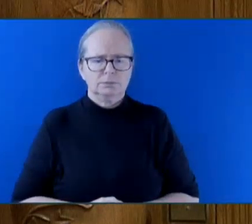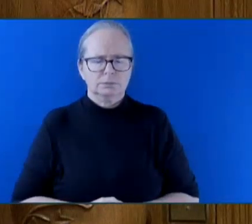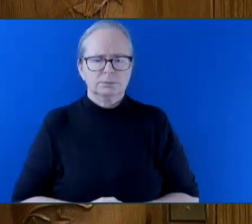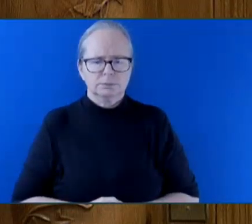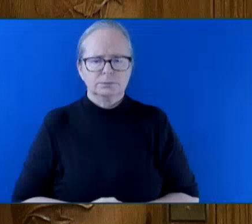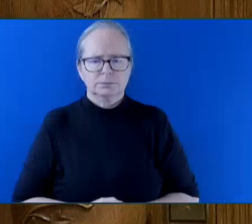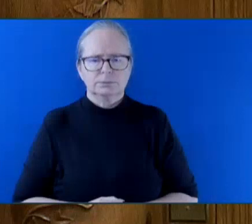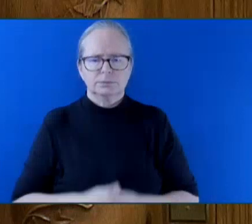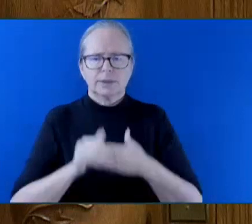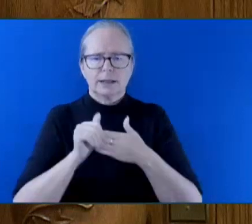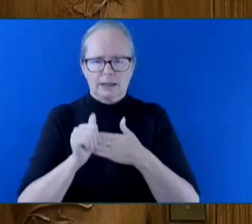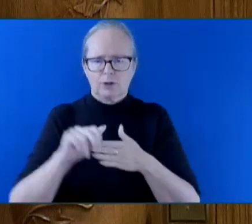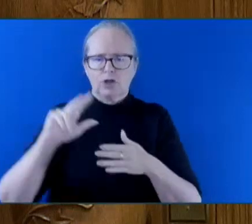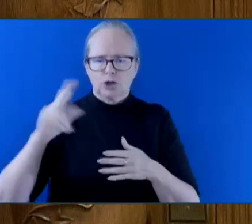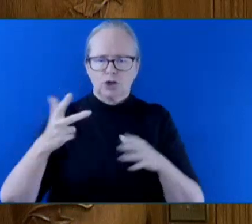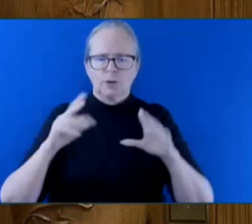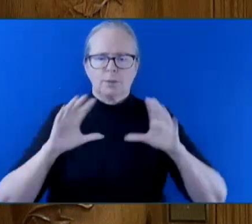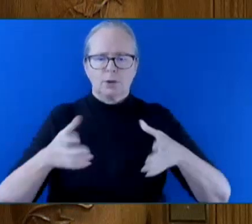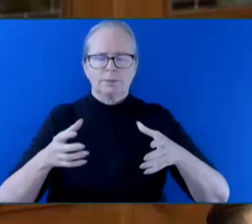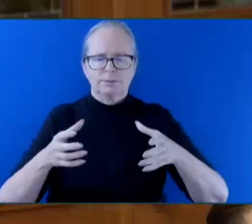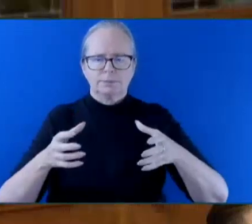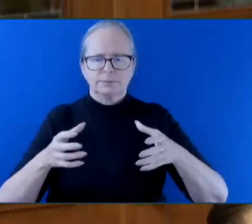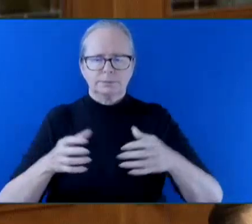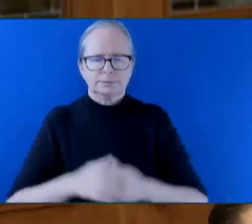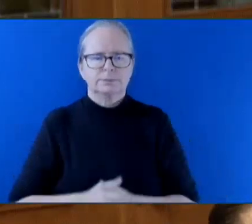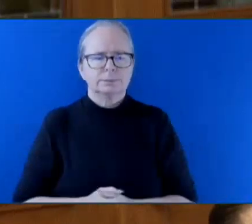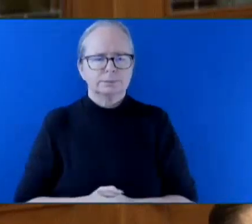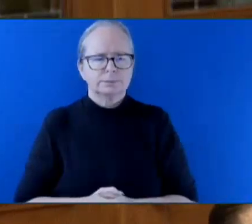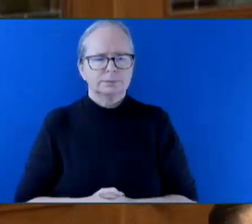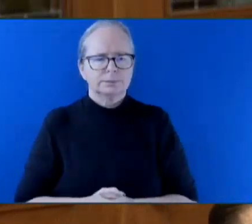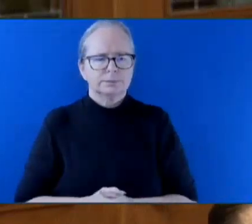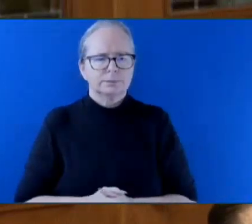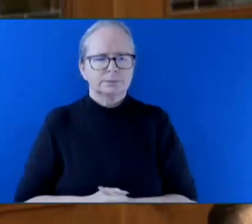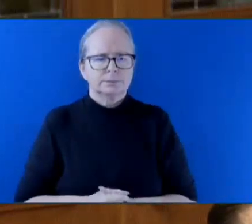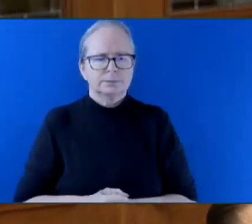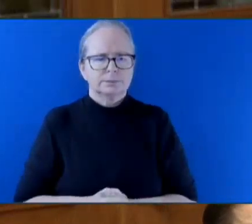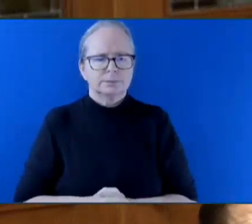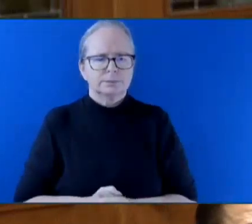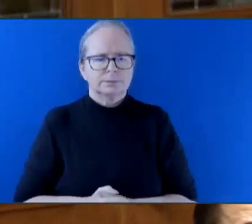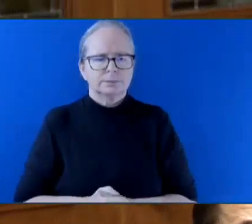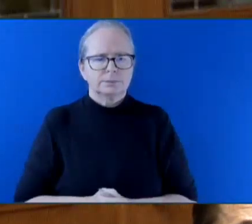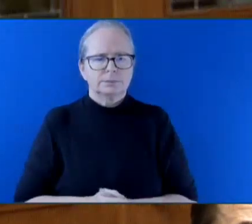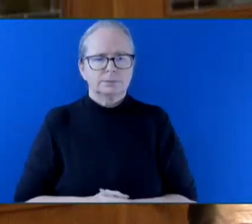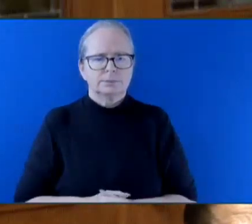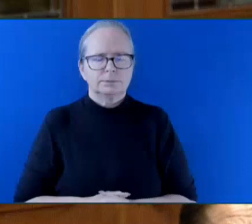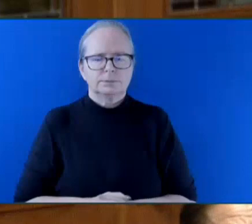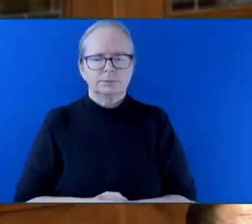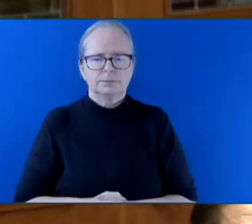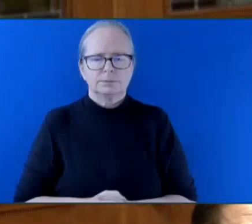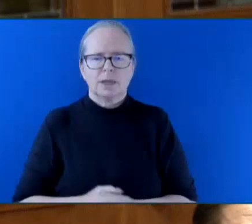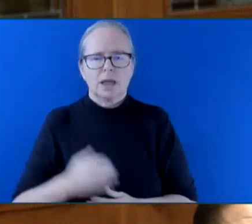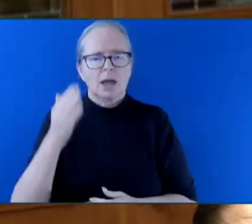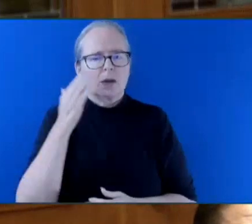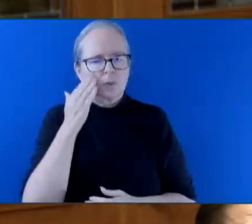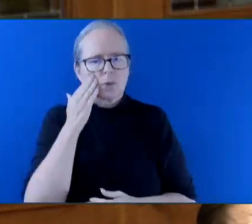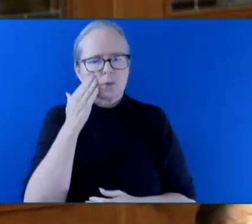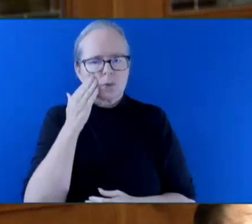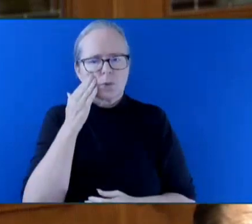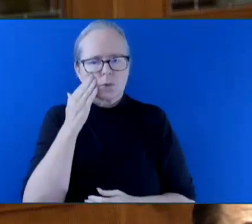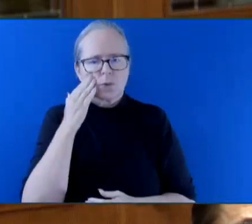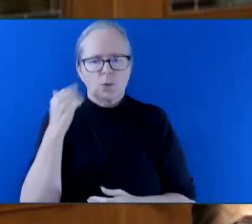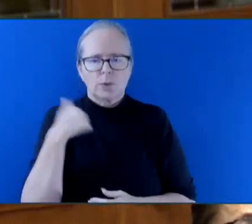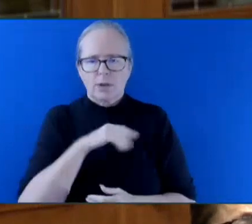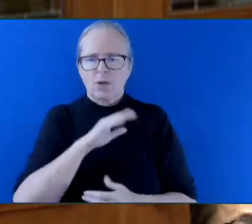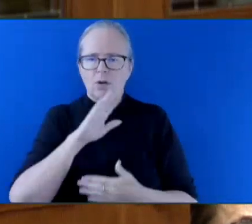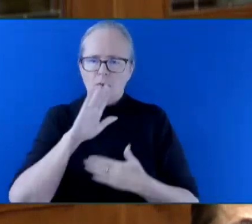Thank you, Honourable Speaker, and we all have heavy hearts indeed. And I appreciate and I'm grateful